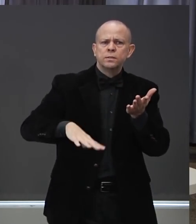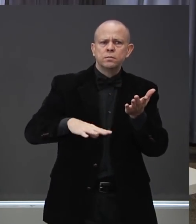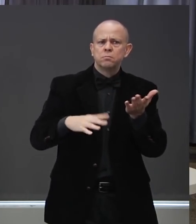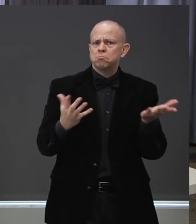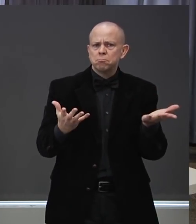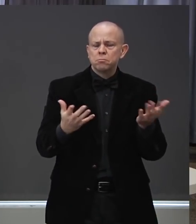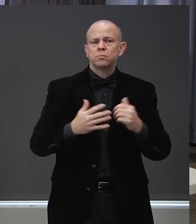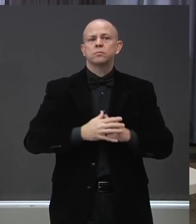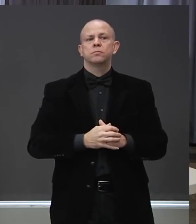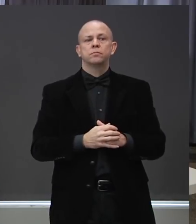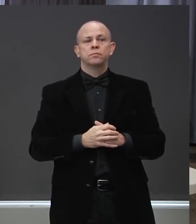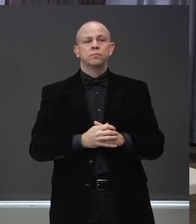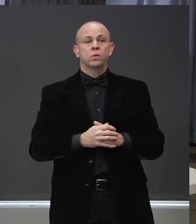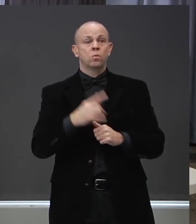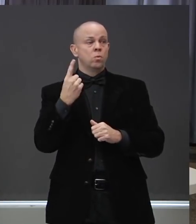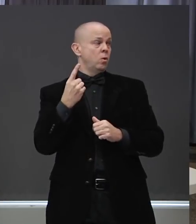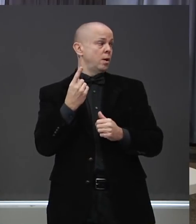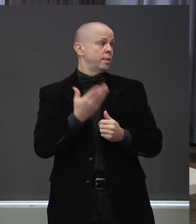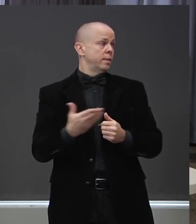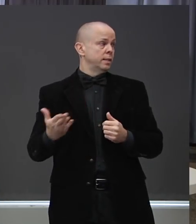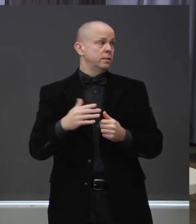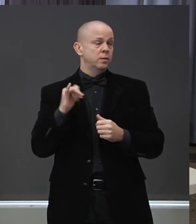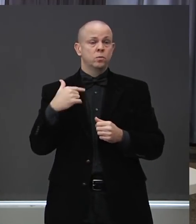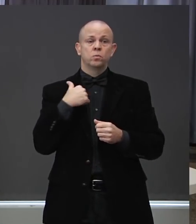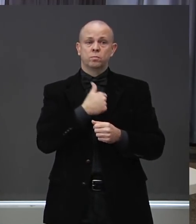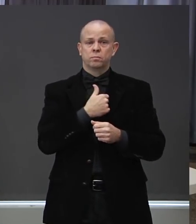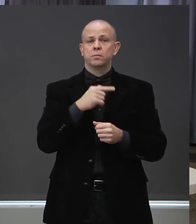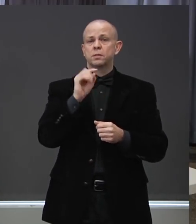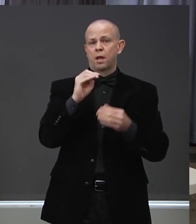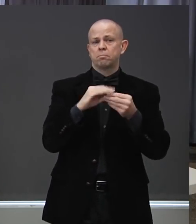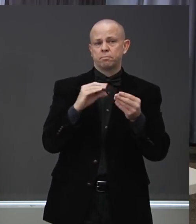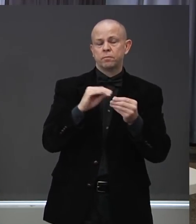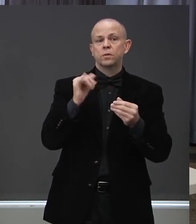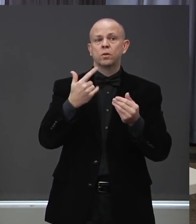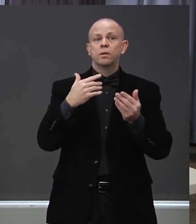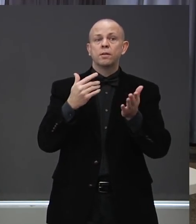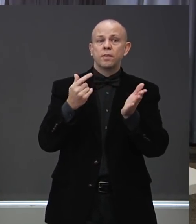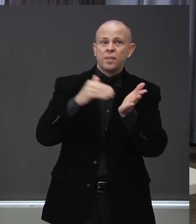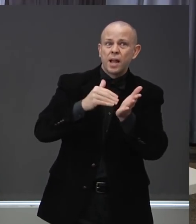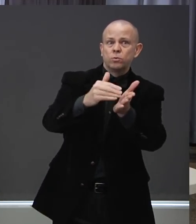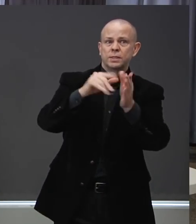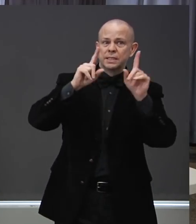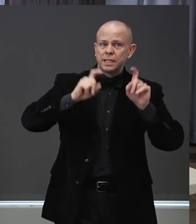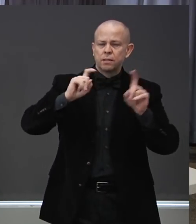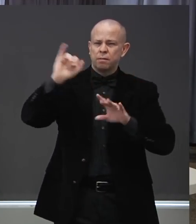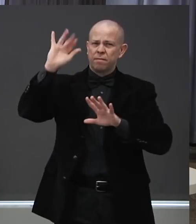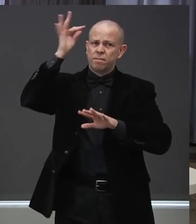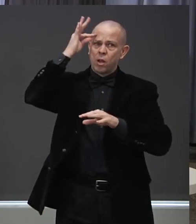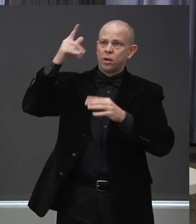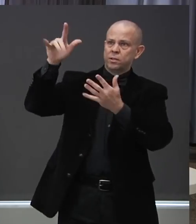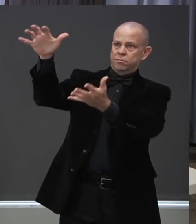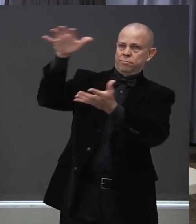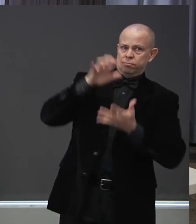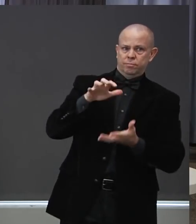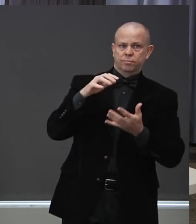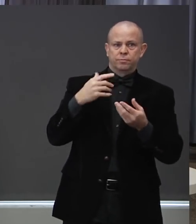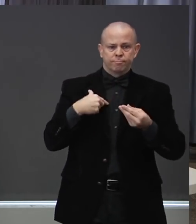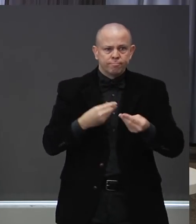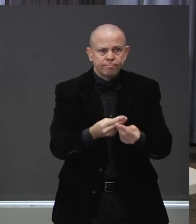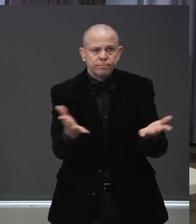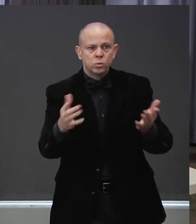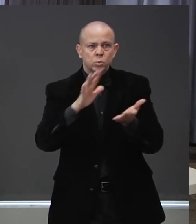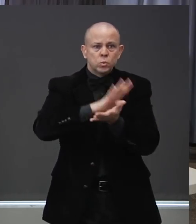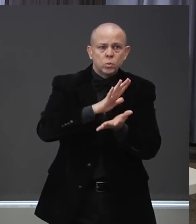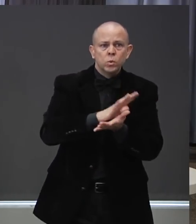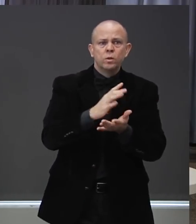is distributing some of the thousands of tests that we've received from the federal government that are rapid